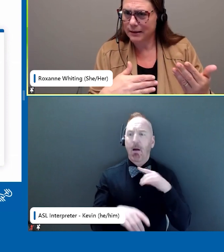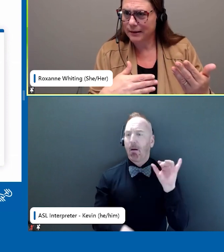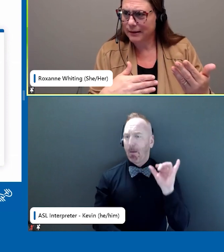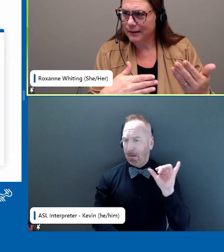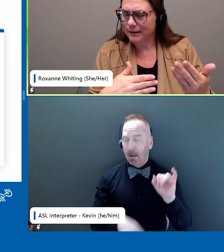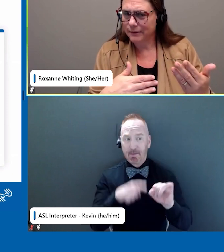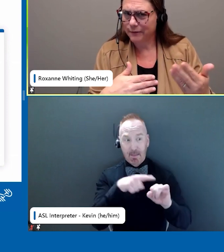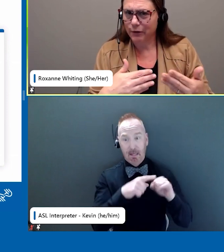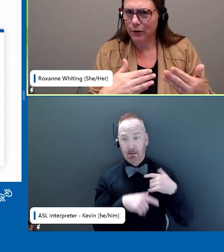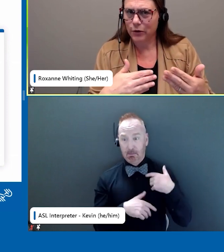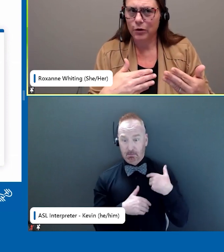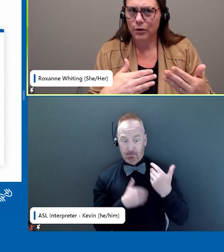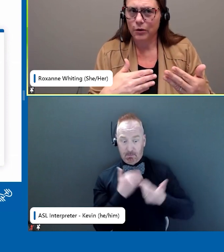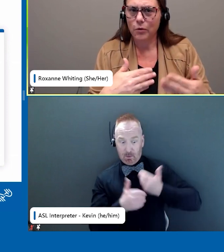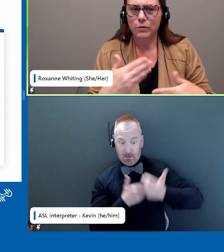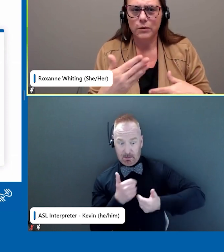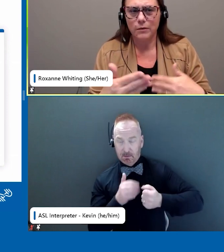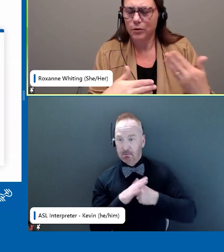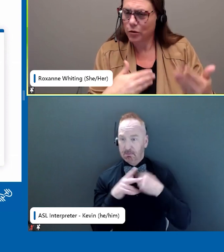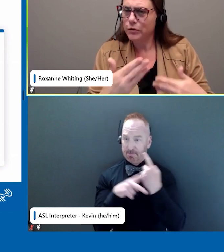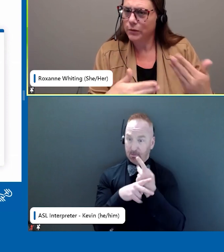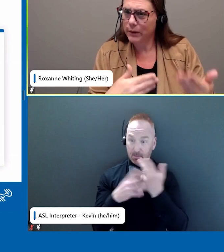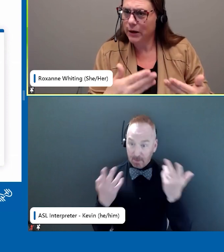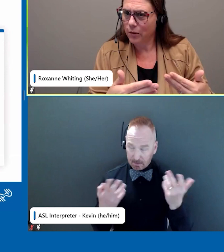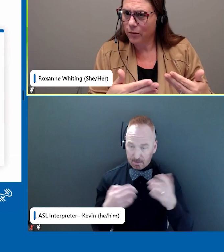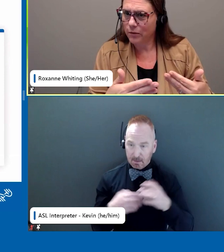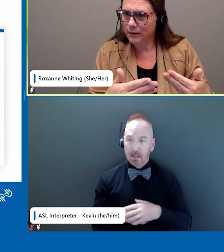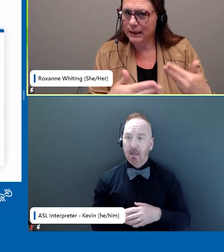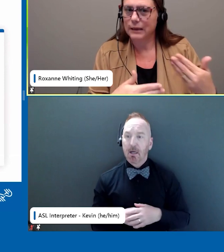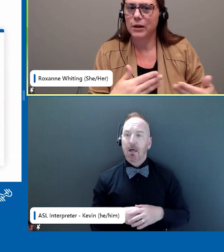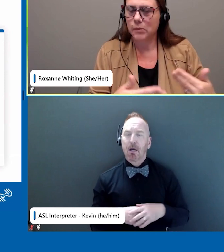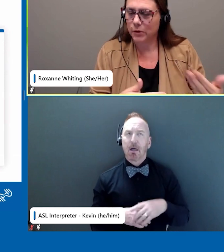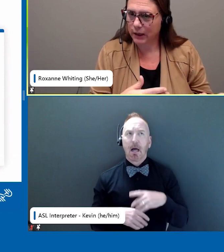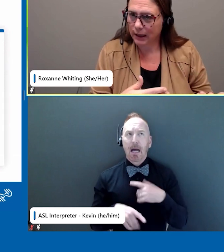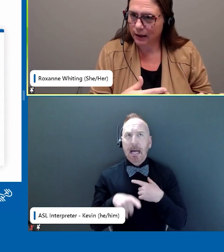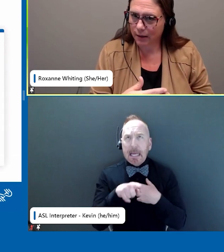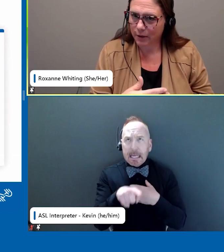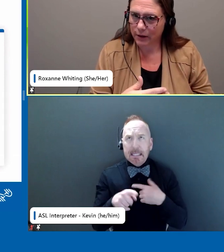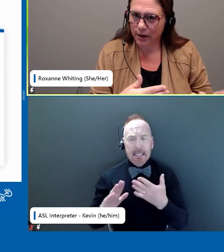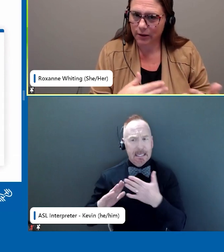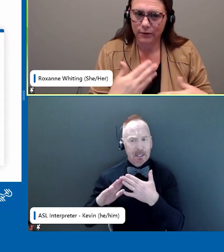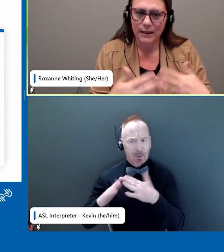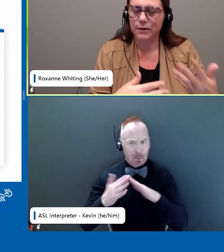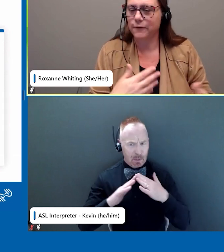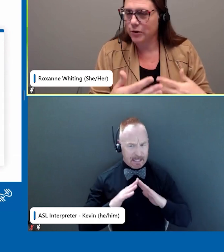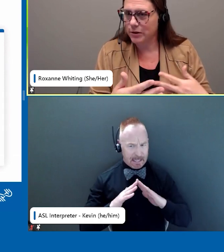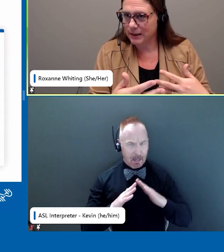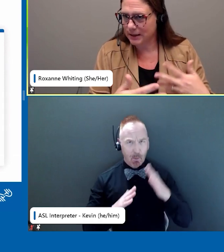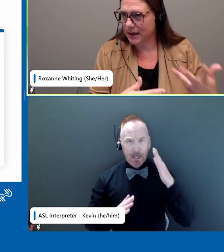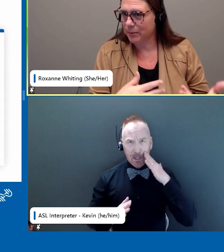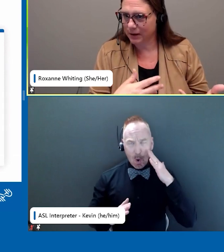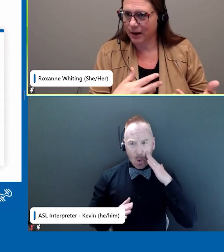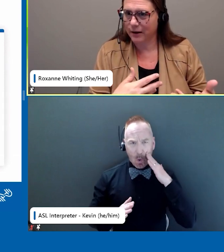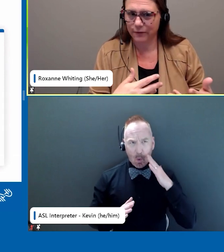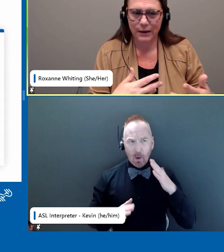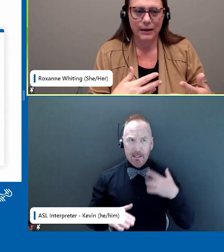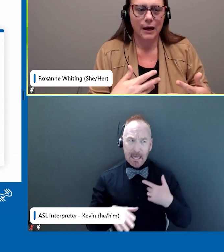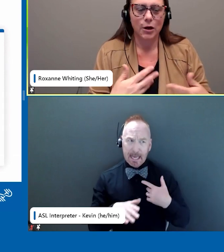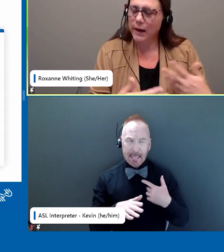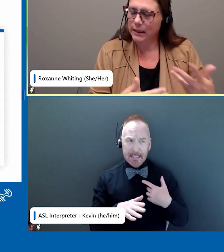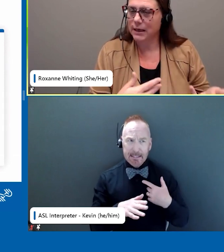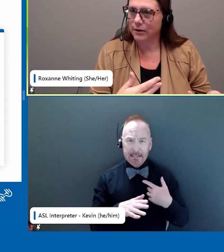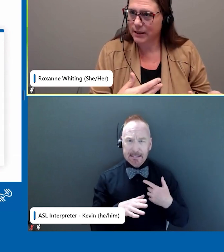process to figure out, oh, who do we know in the community about each other? And that's the first step at kind